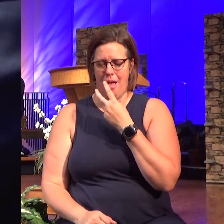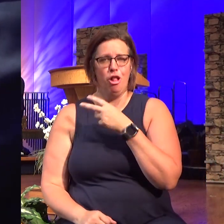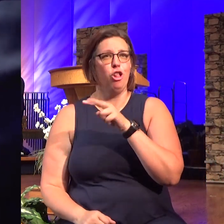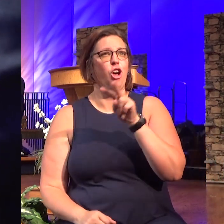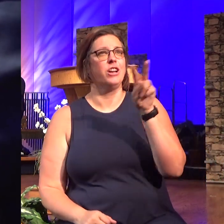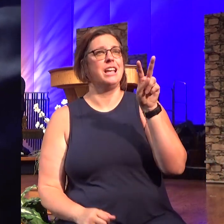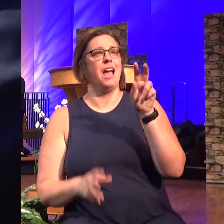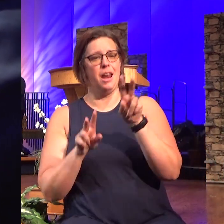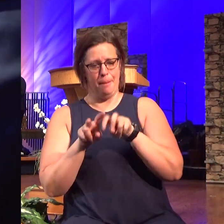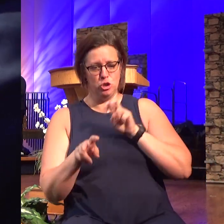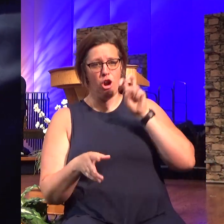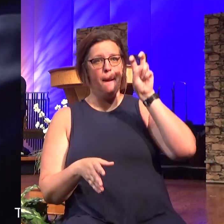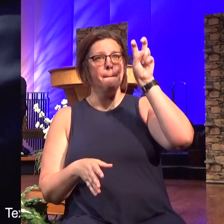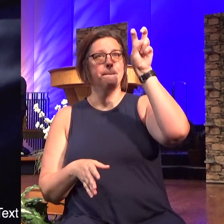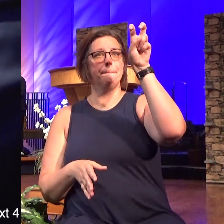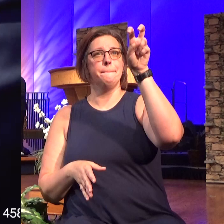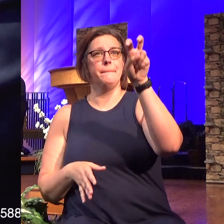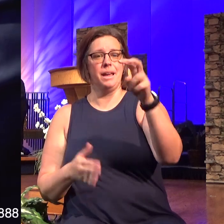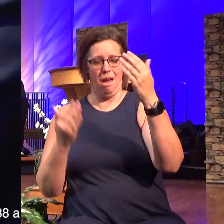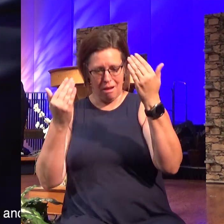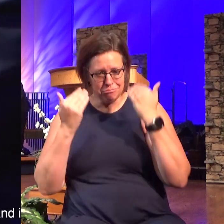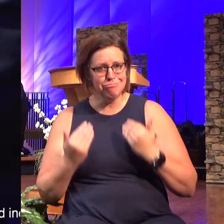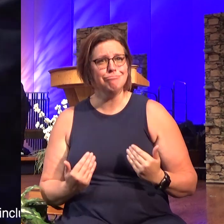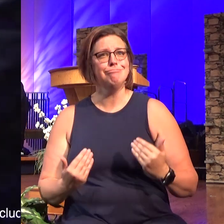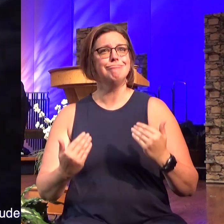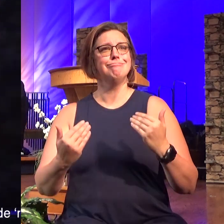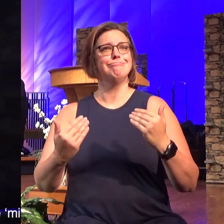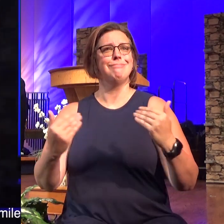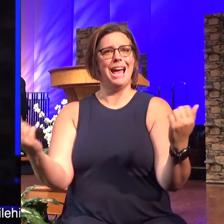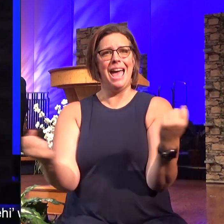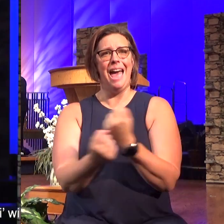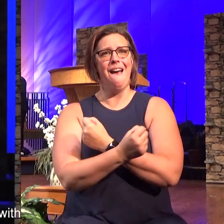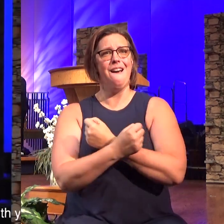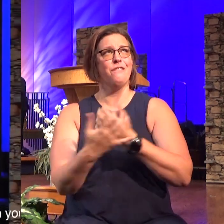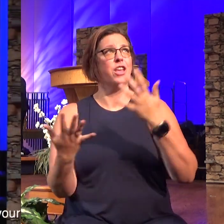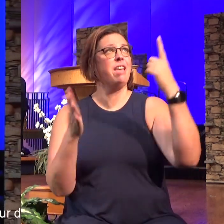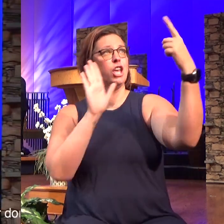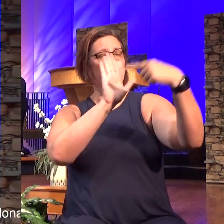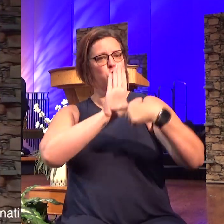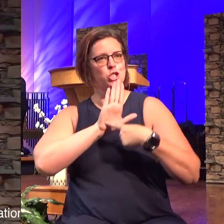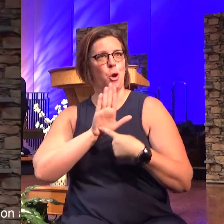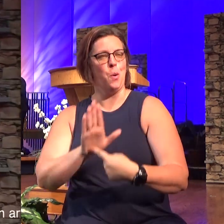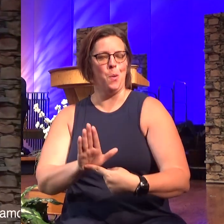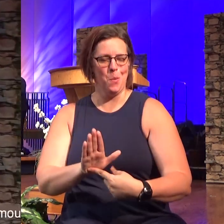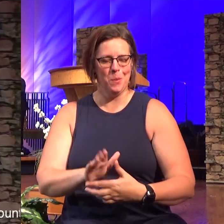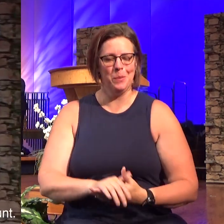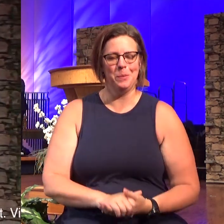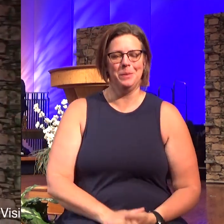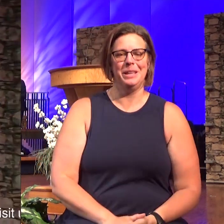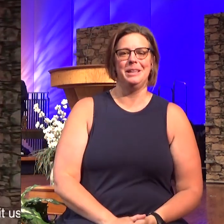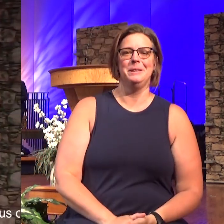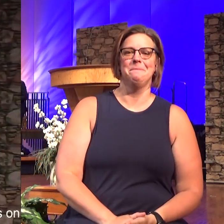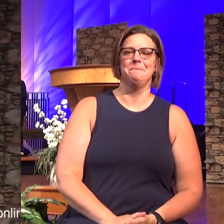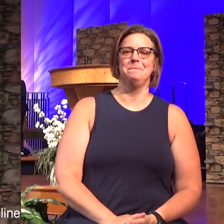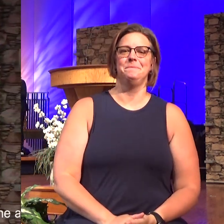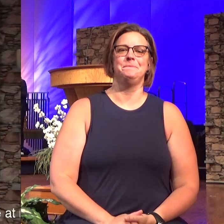out, I'm locking into everything you've ever showed me.